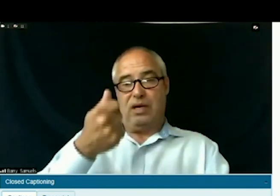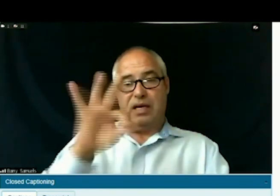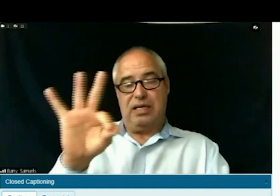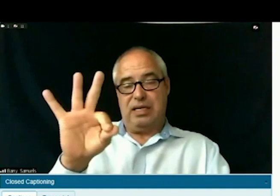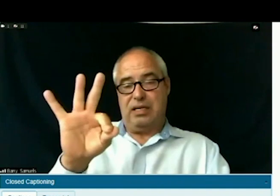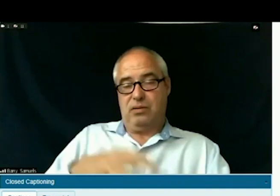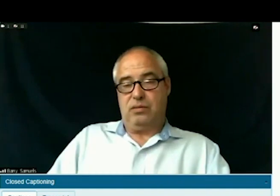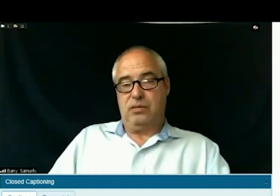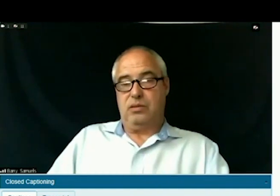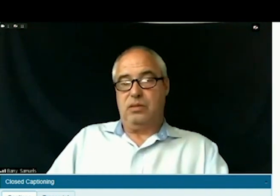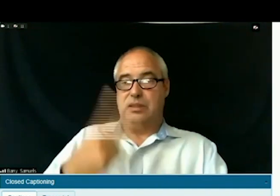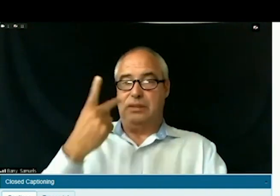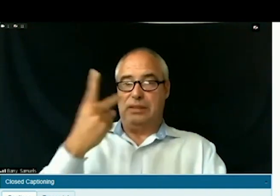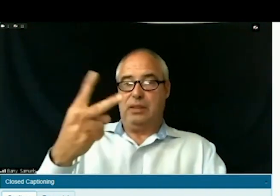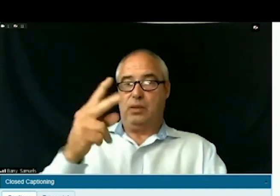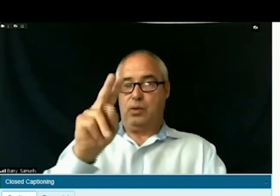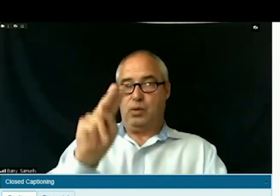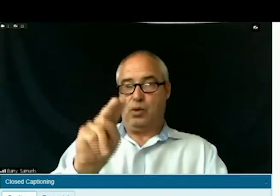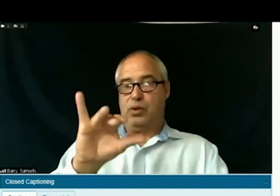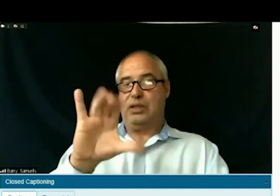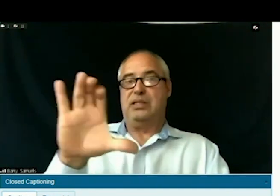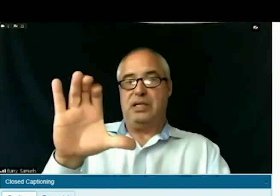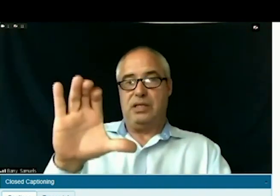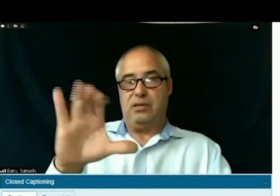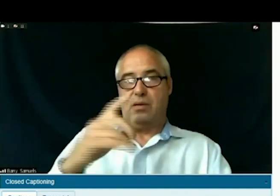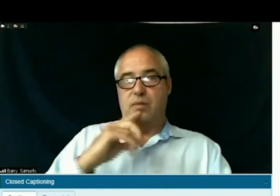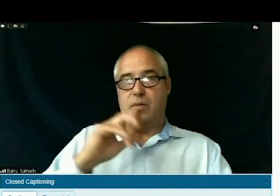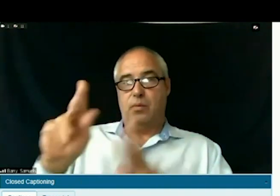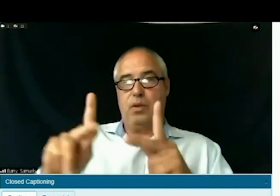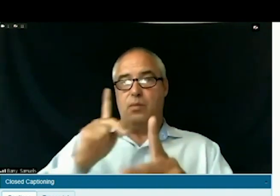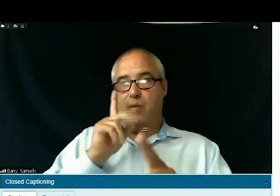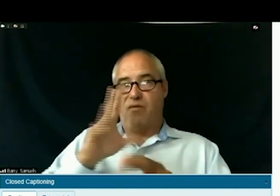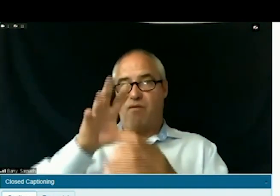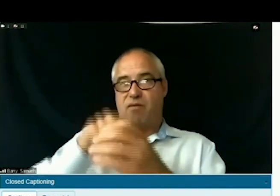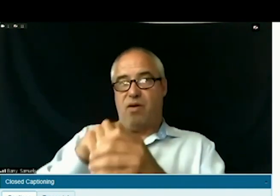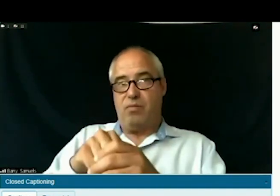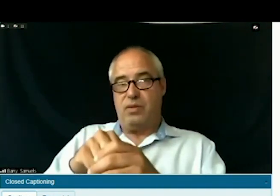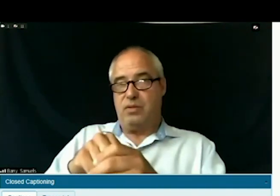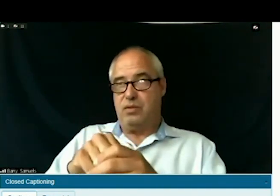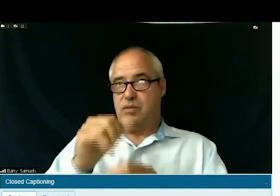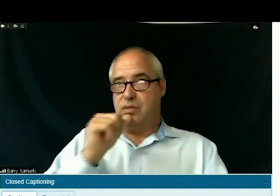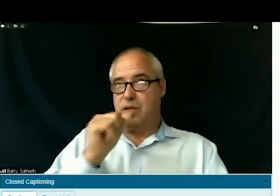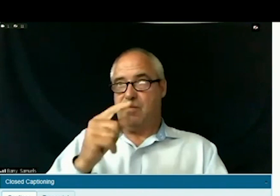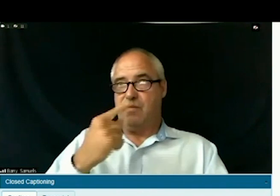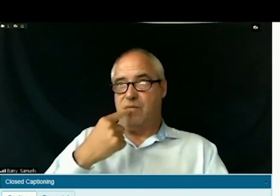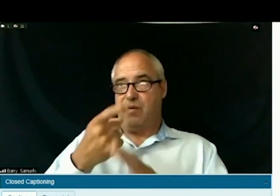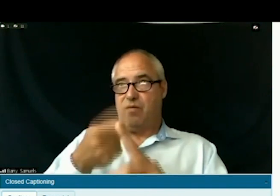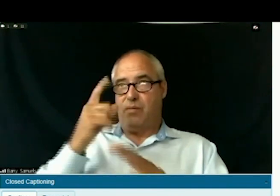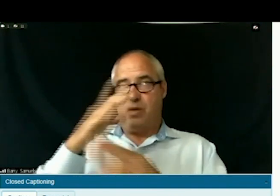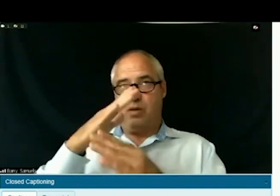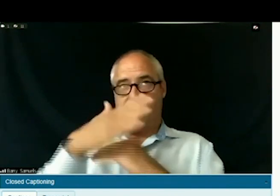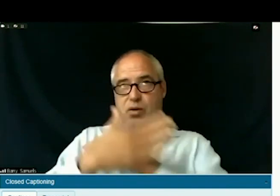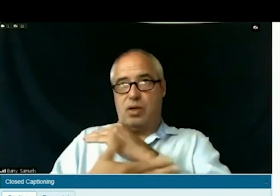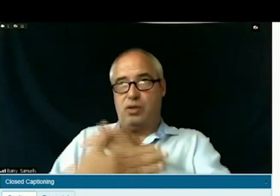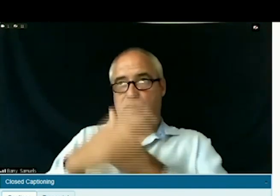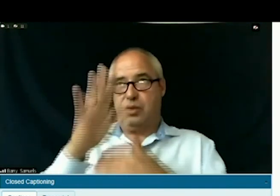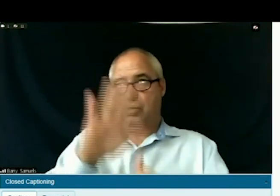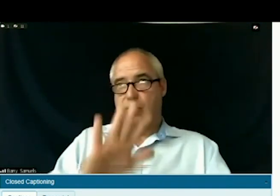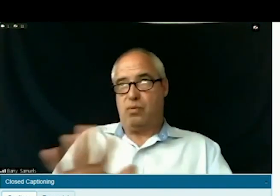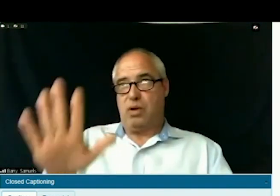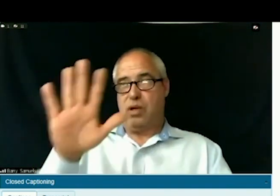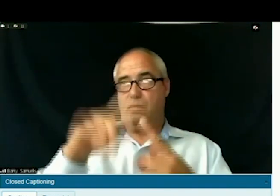experiences in New York City. However, the persons who contribute to this brought perspectives from across the country. And these are